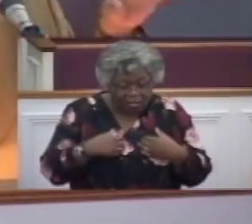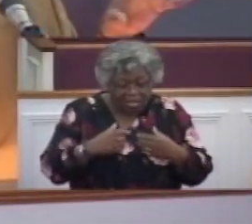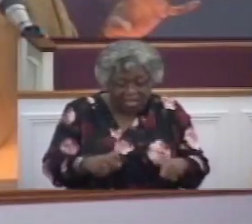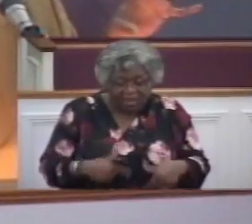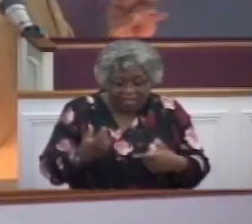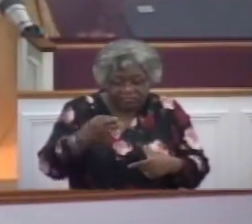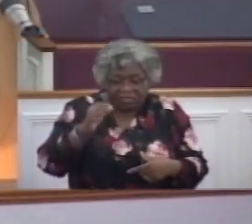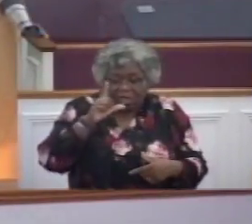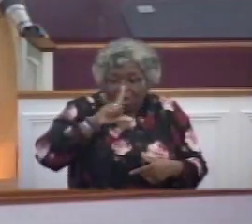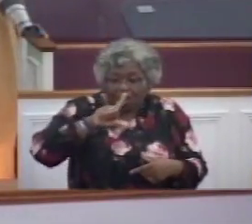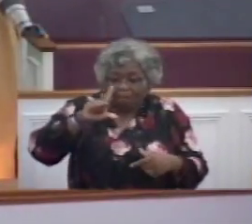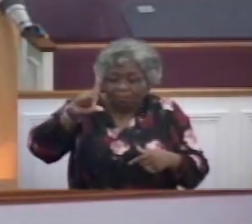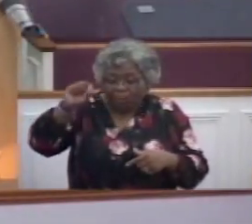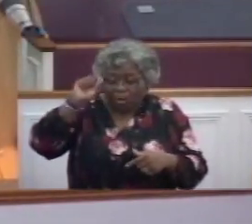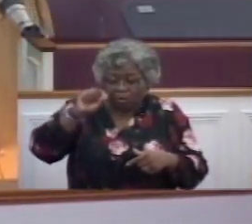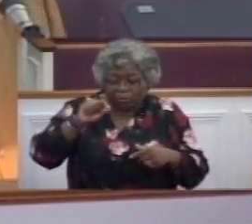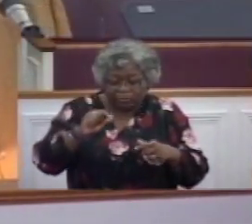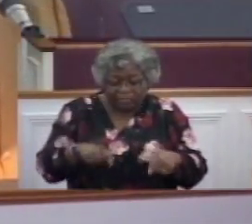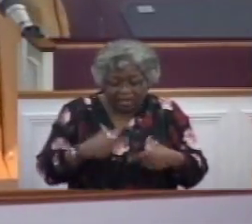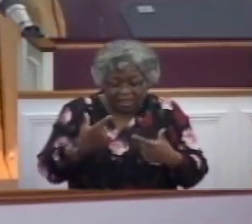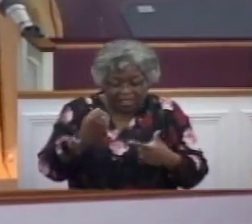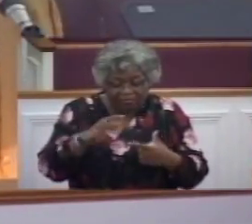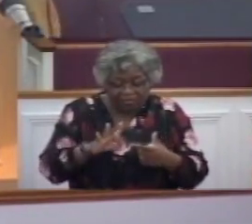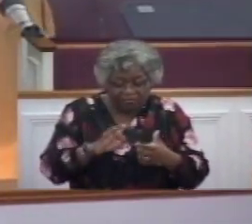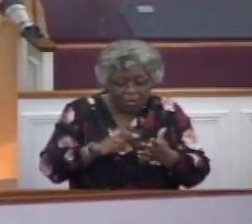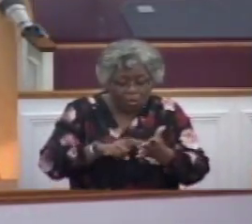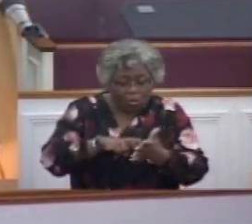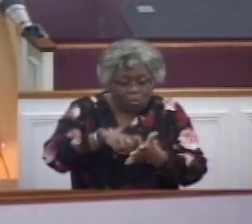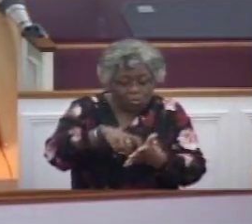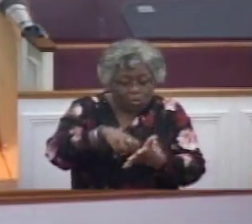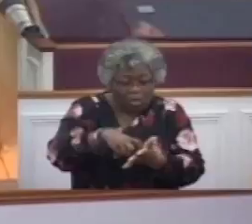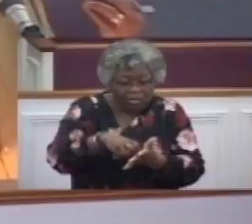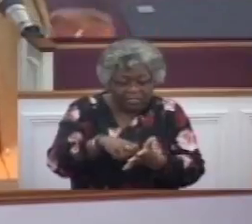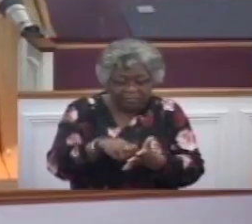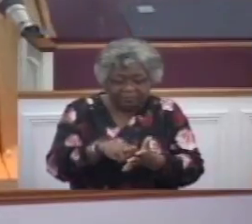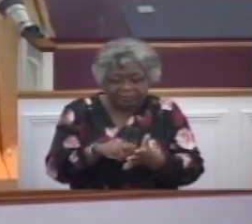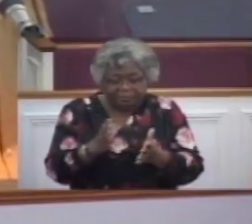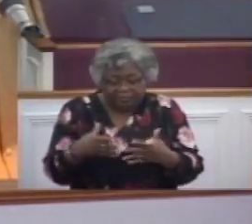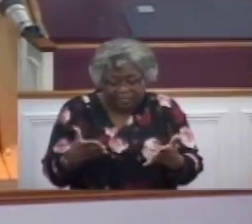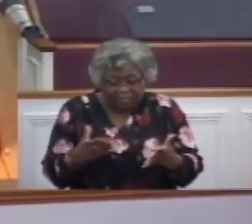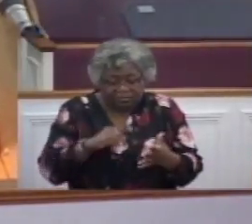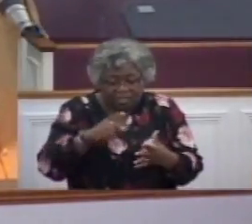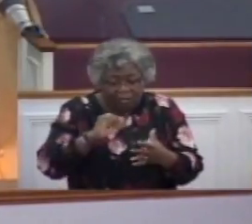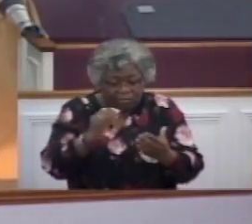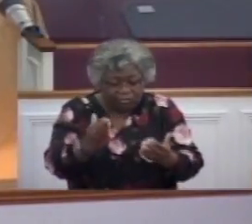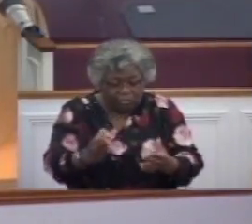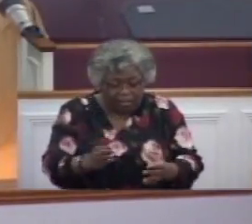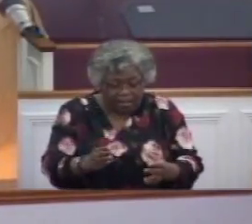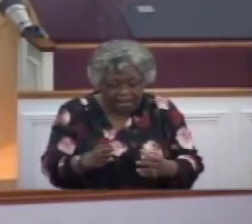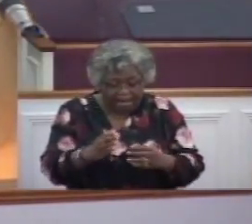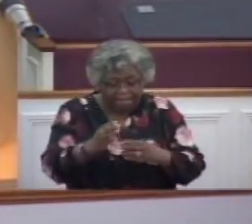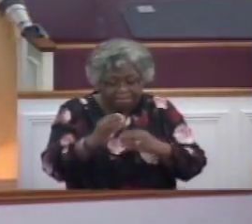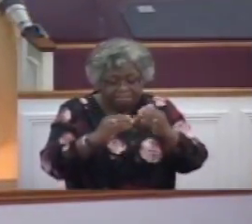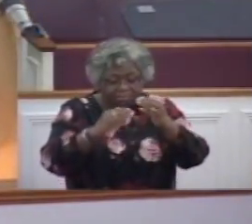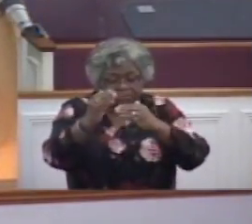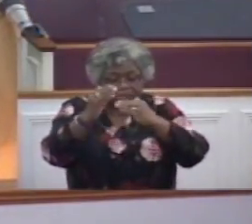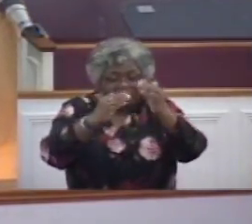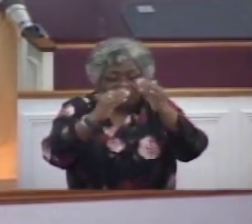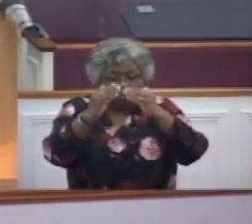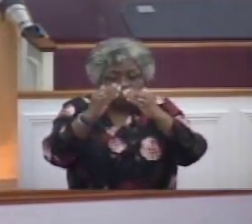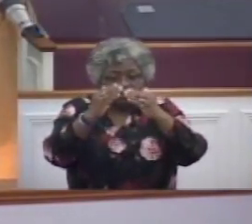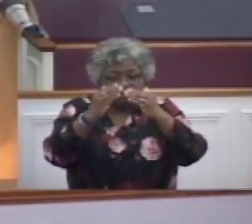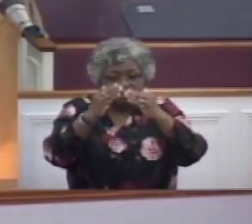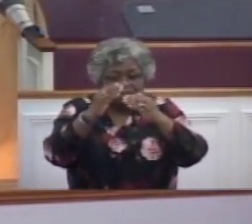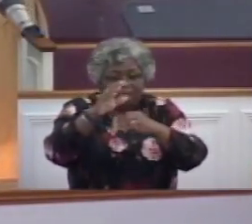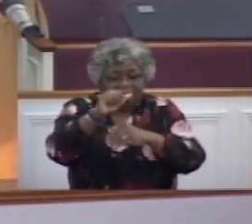of birds, life of crawling creatures. So I want you to build an ark. Are y'all with